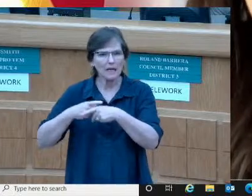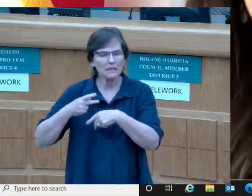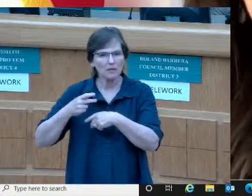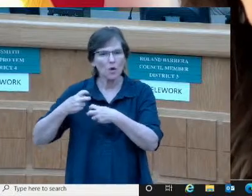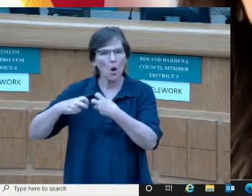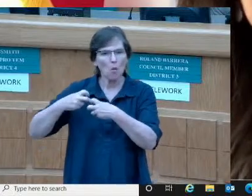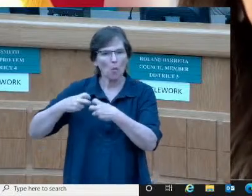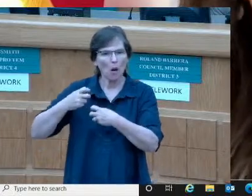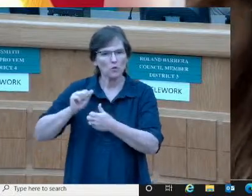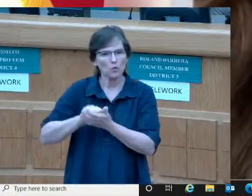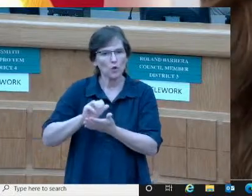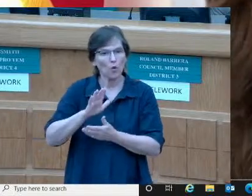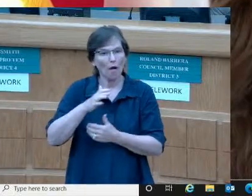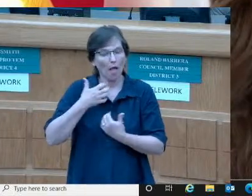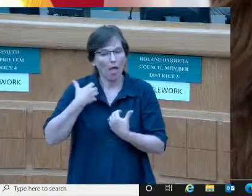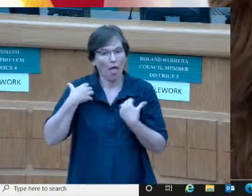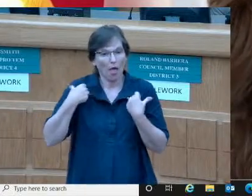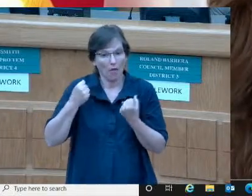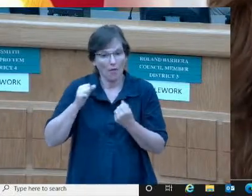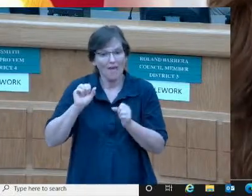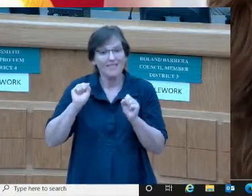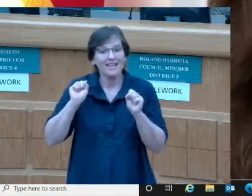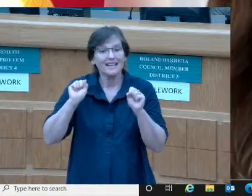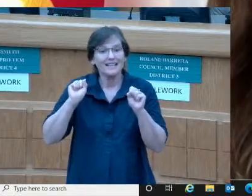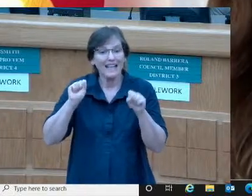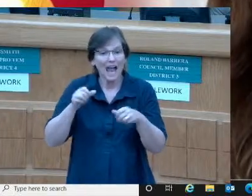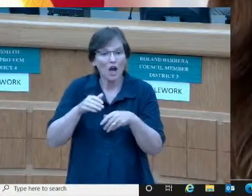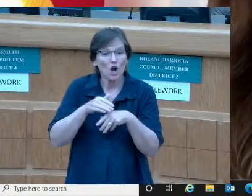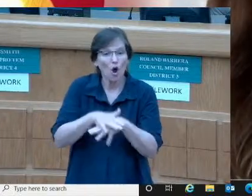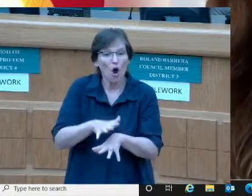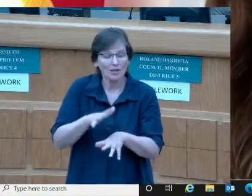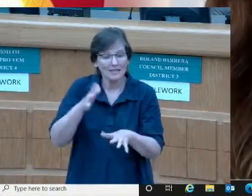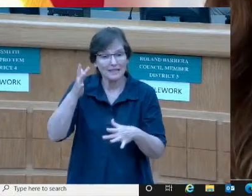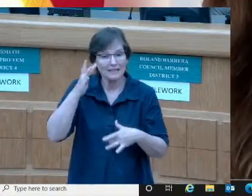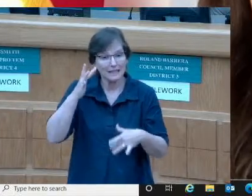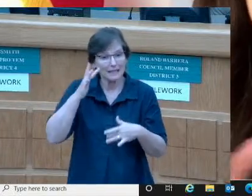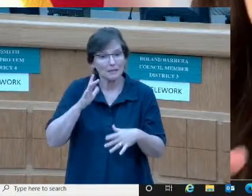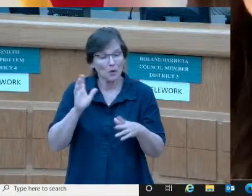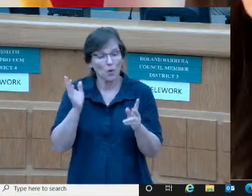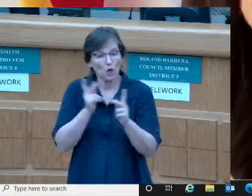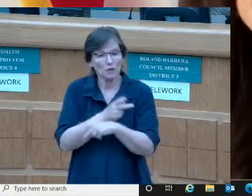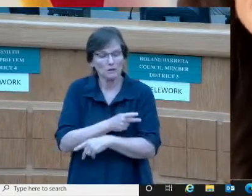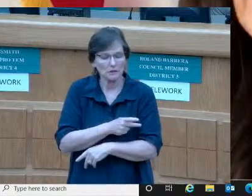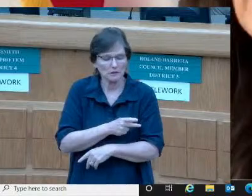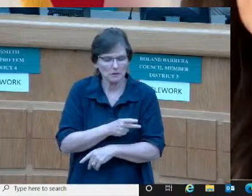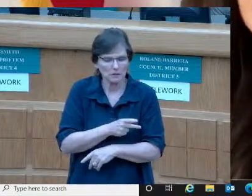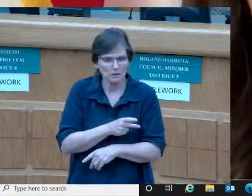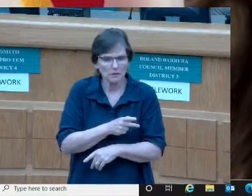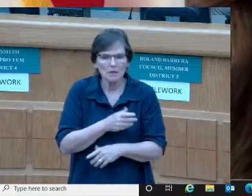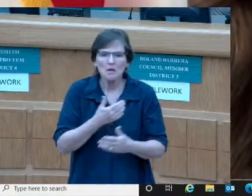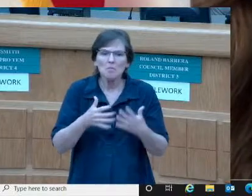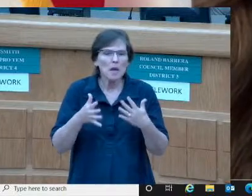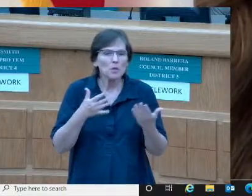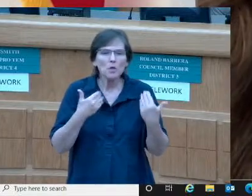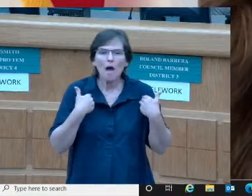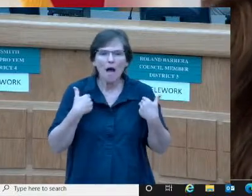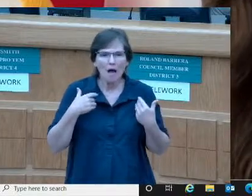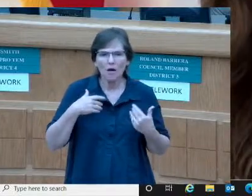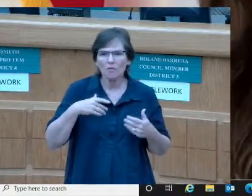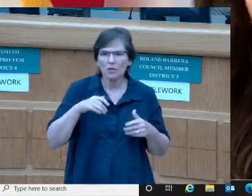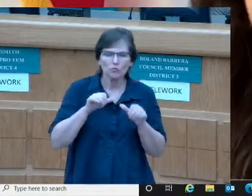could impact you if you have this disease. And conditions that you've lived with and you've managed perfectly for